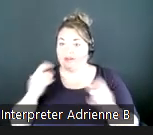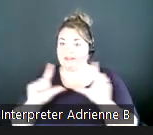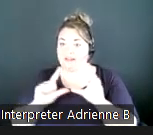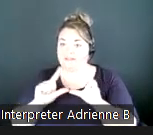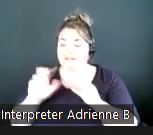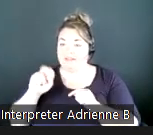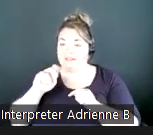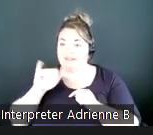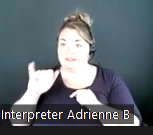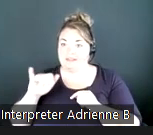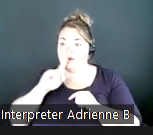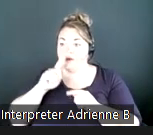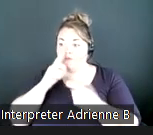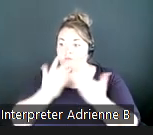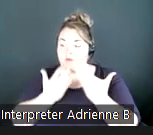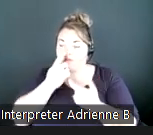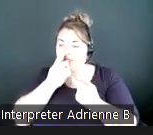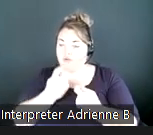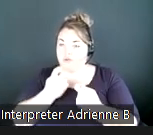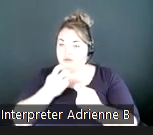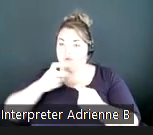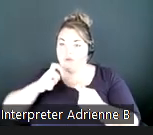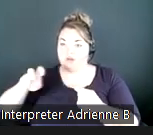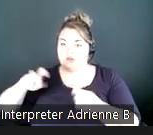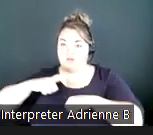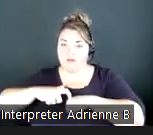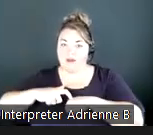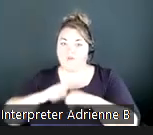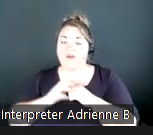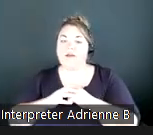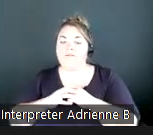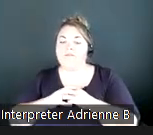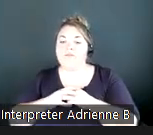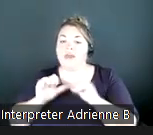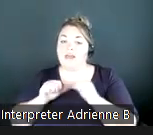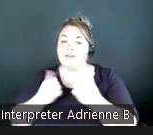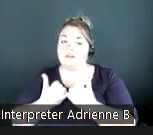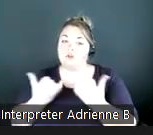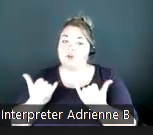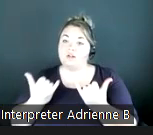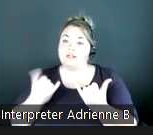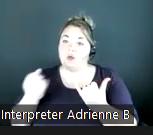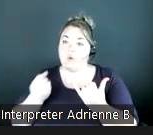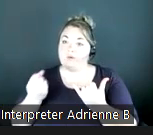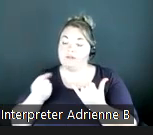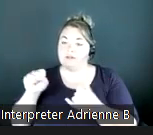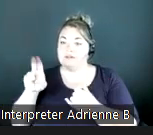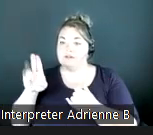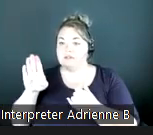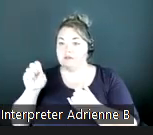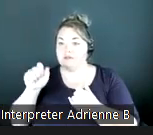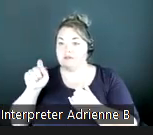are probably interested in their transition timeframe is agencies currently holding a substance use